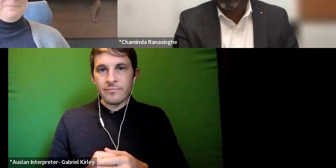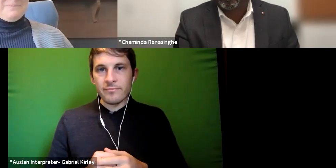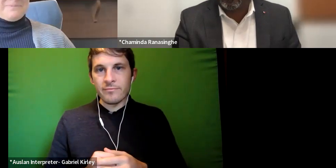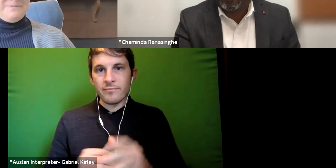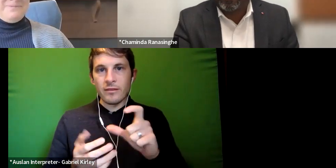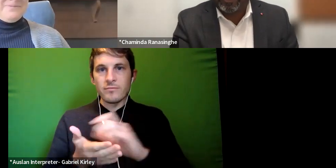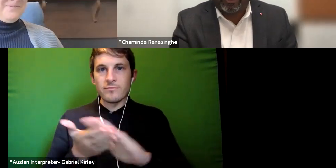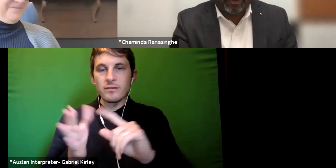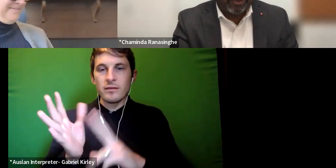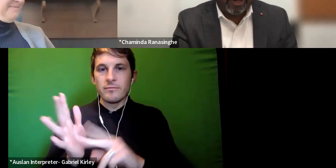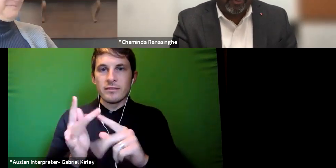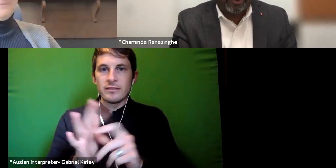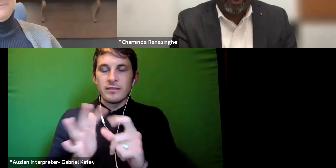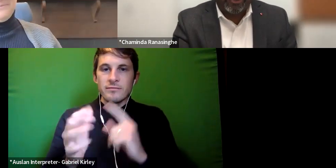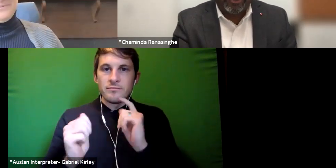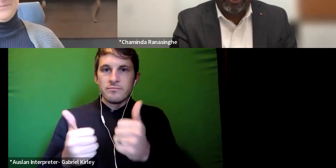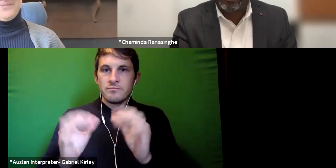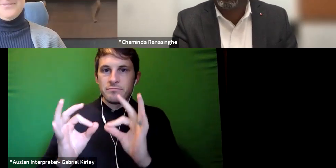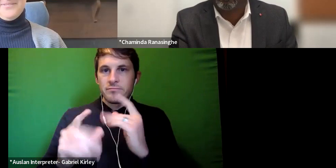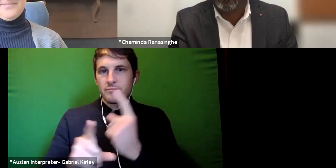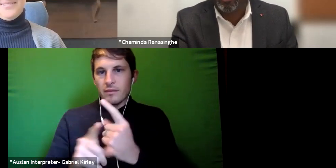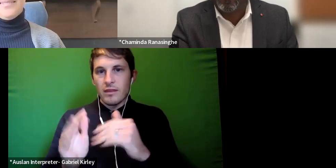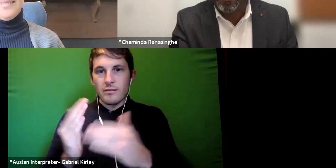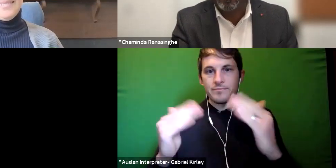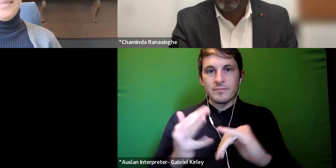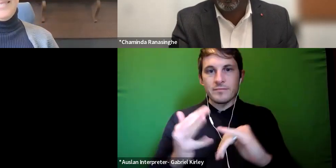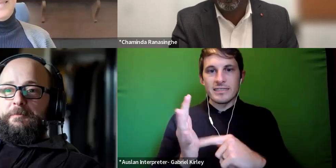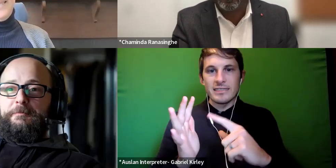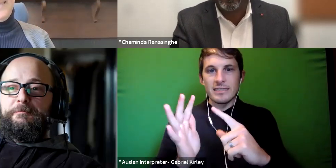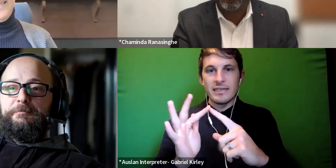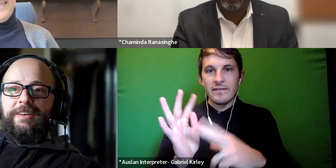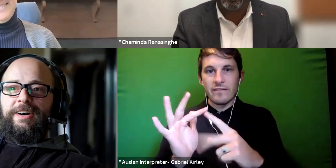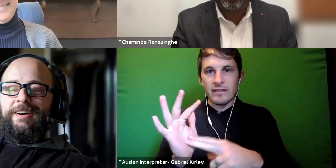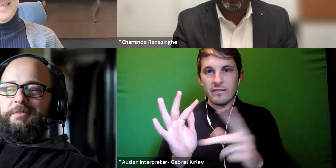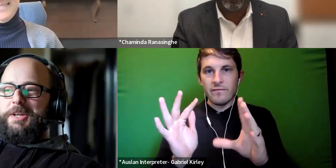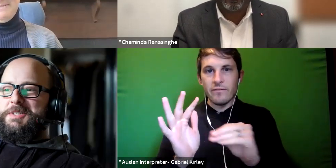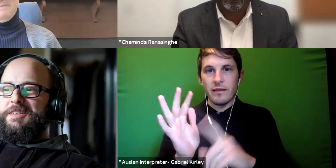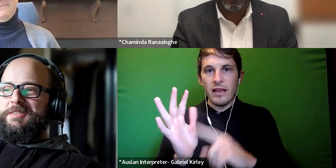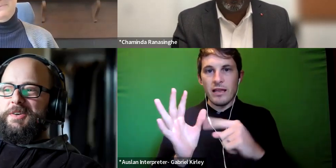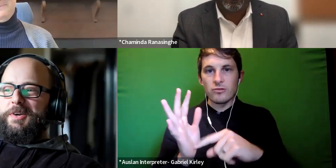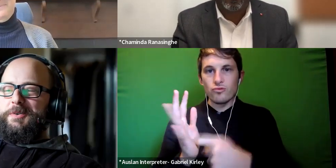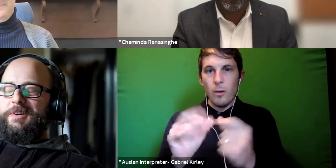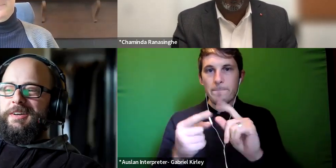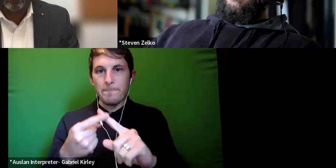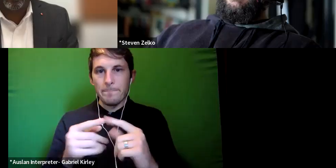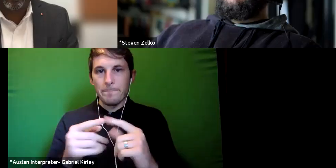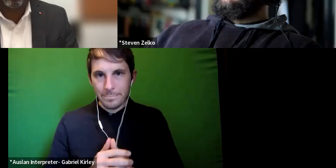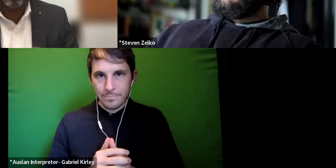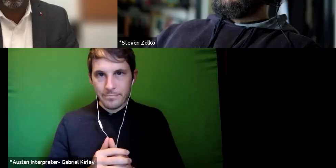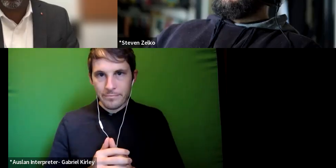So well said, Danny, thank you. We'll go to Stephen from La Trobe now. Hi, my name's Stephen Zelko. I am